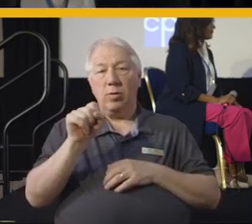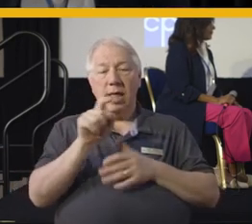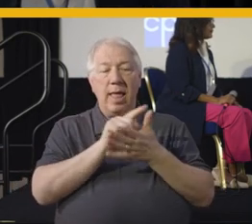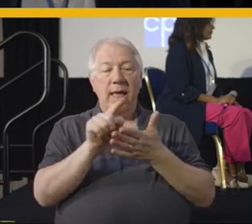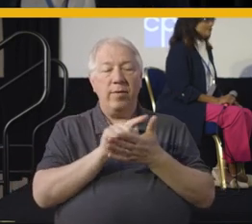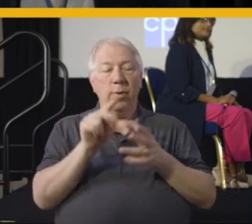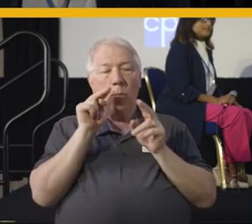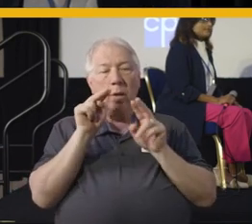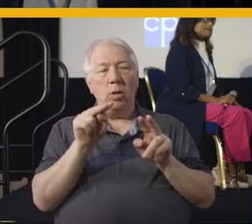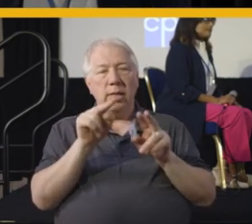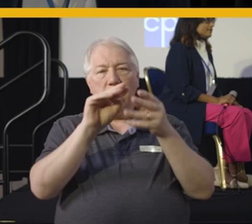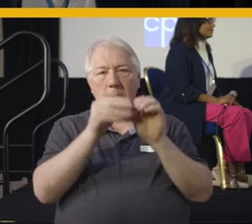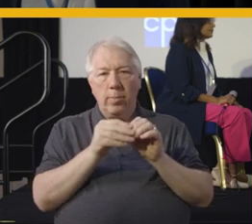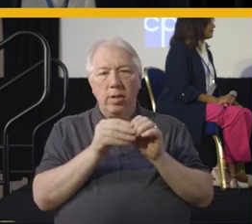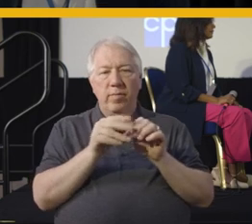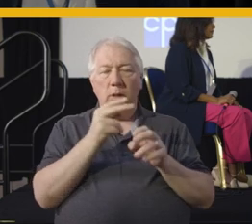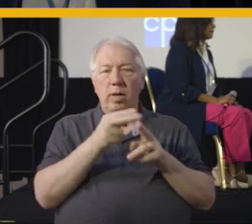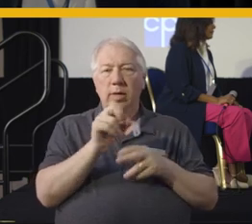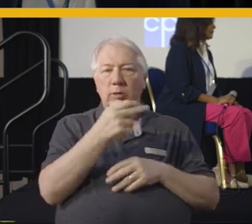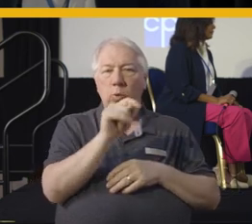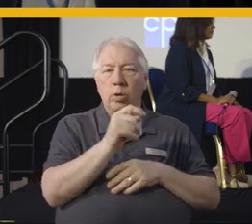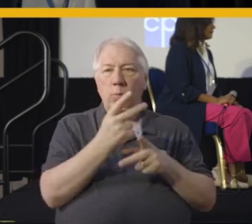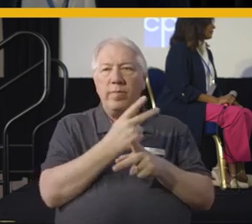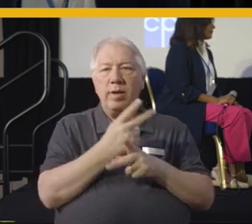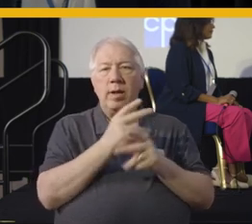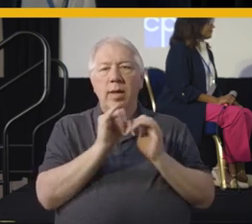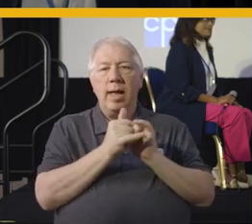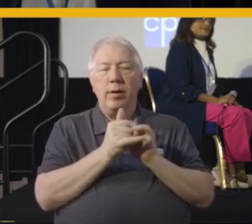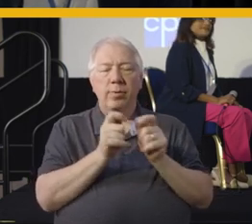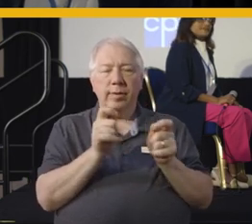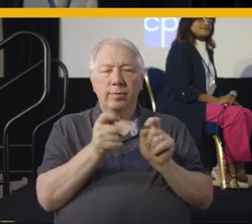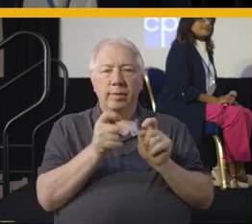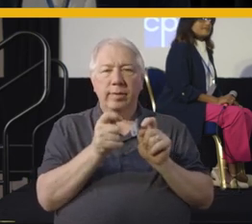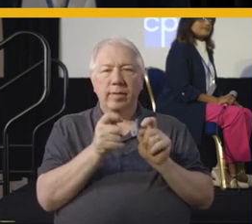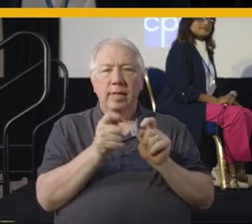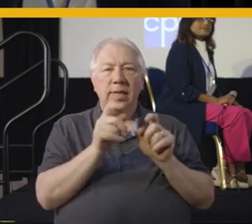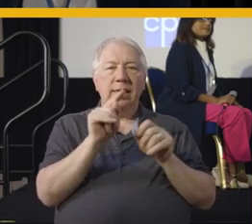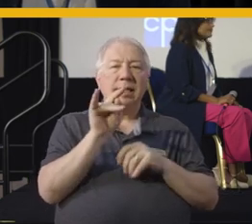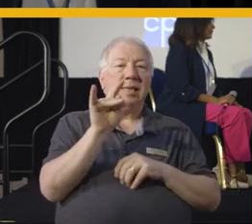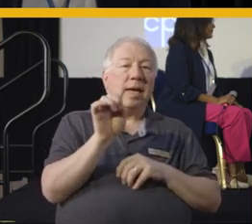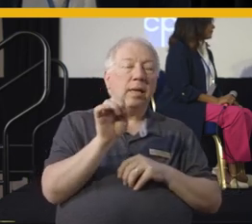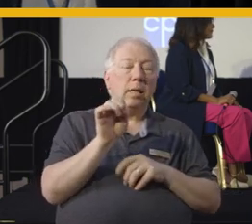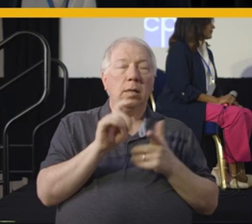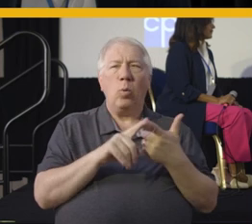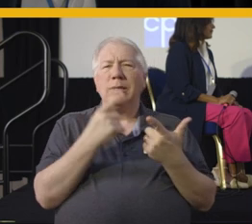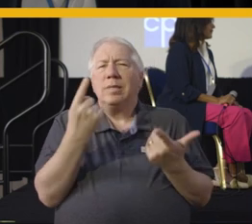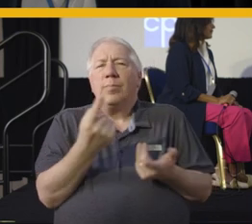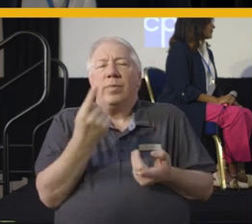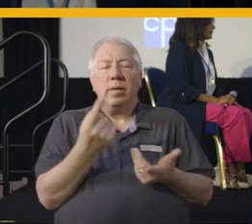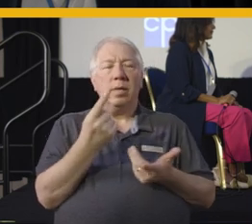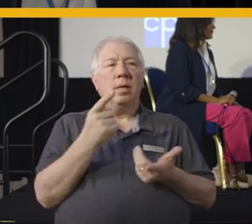at the viewership for our shorts and we'd figure out ways to tweak, whether it was the title or